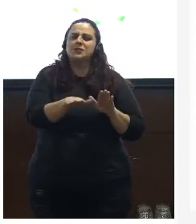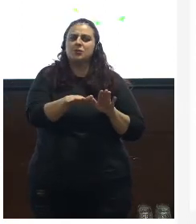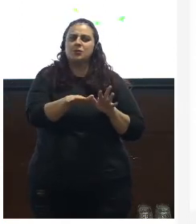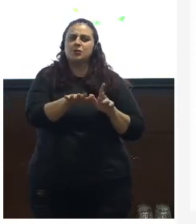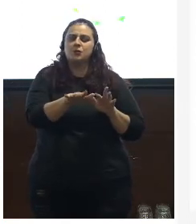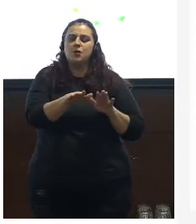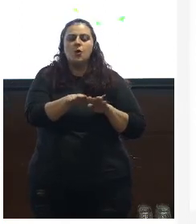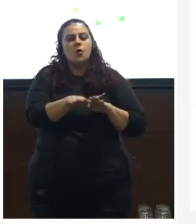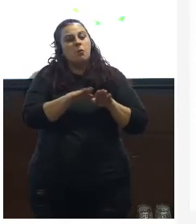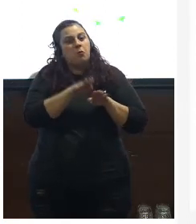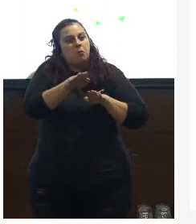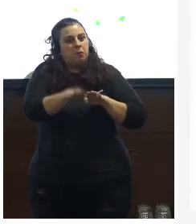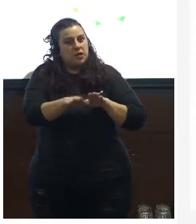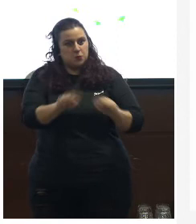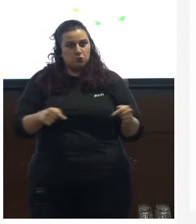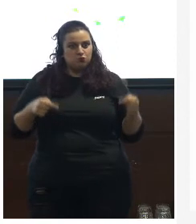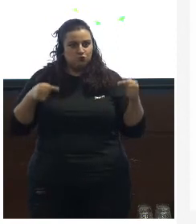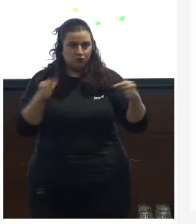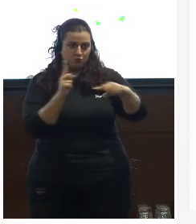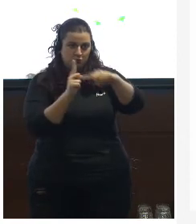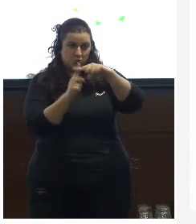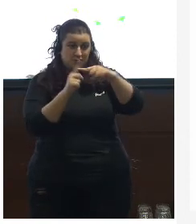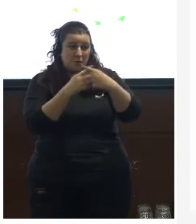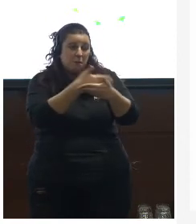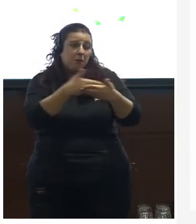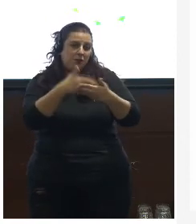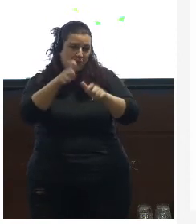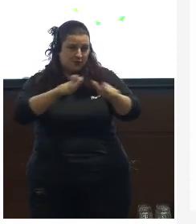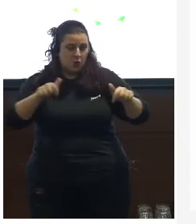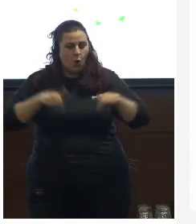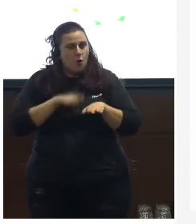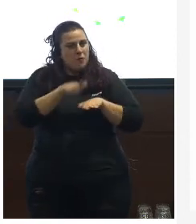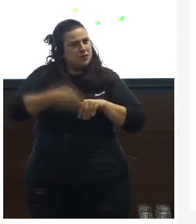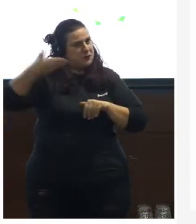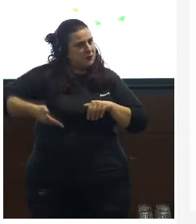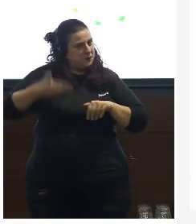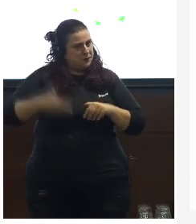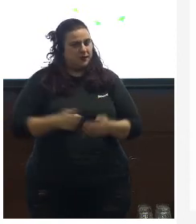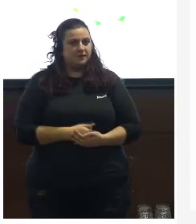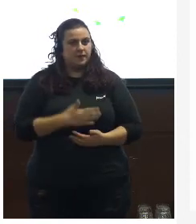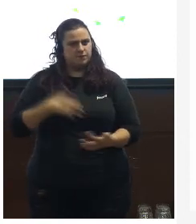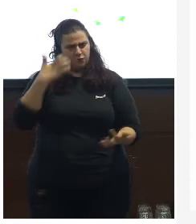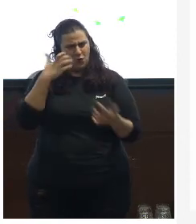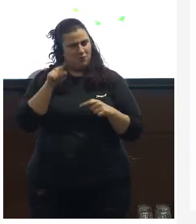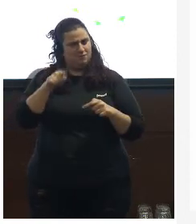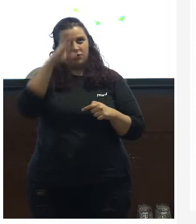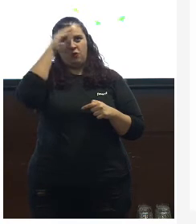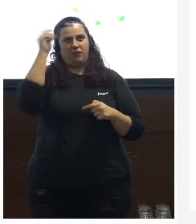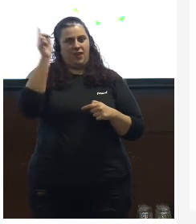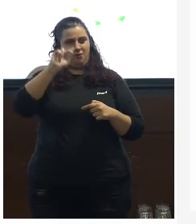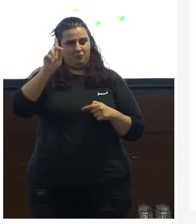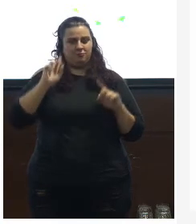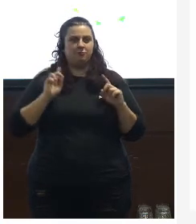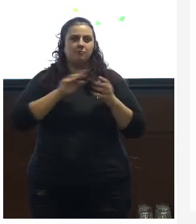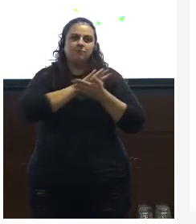it seems that we just talk about our little island in the ocean of our despair at